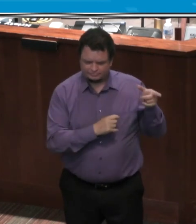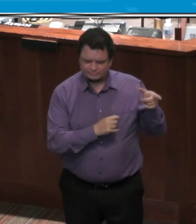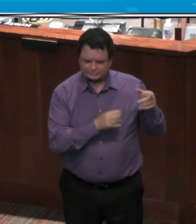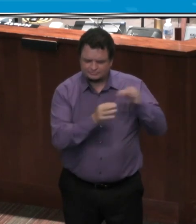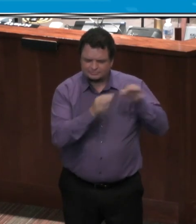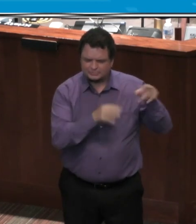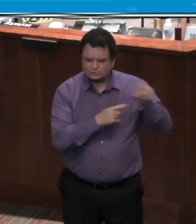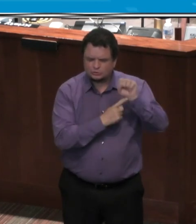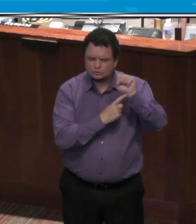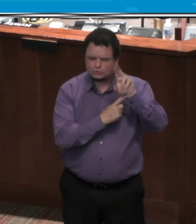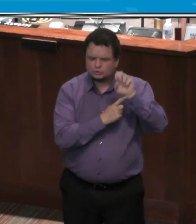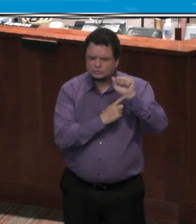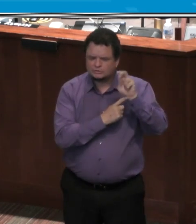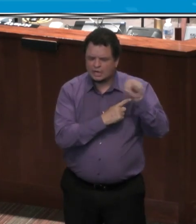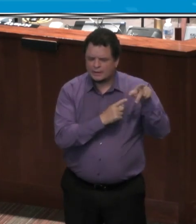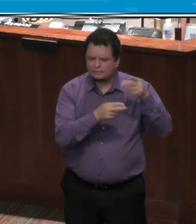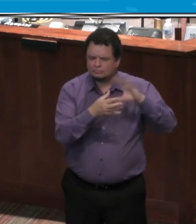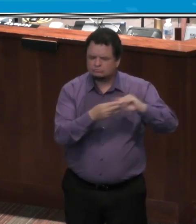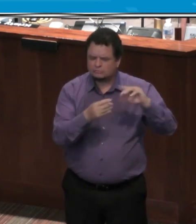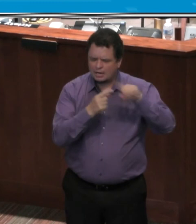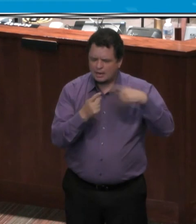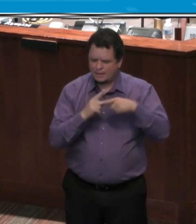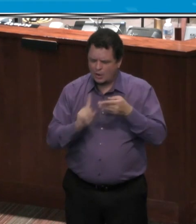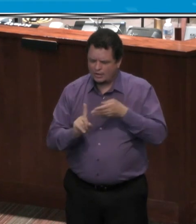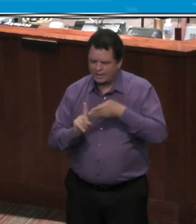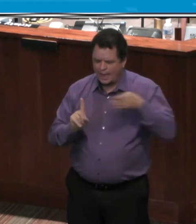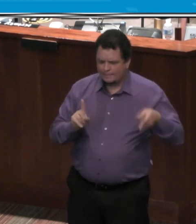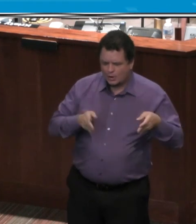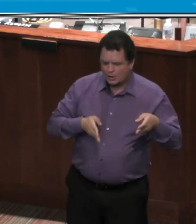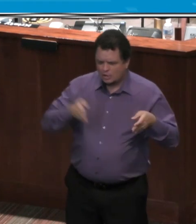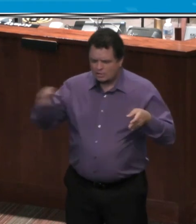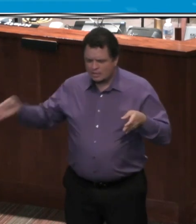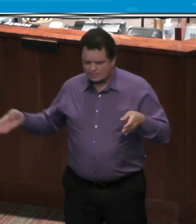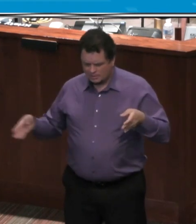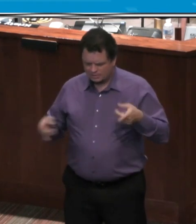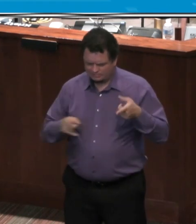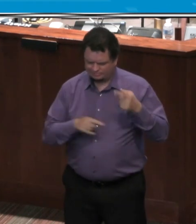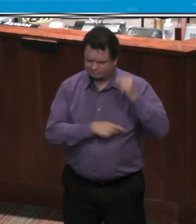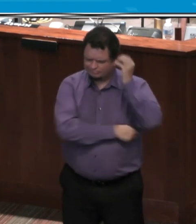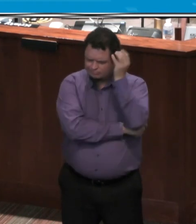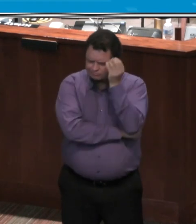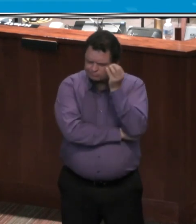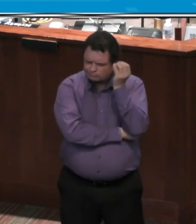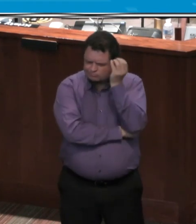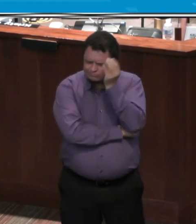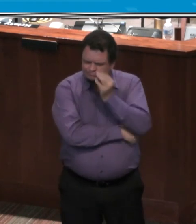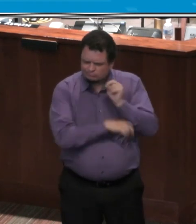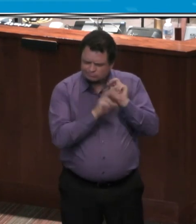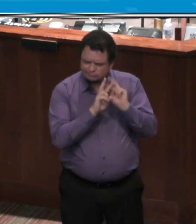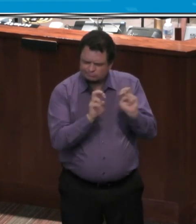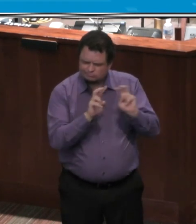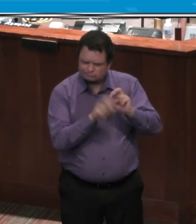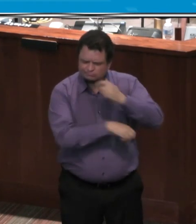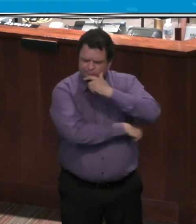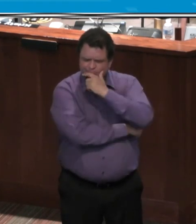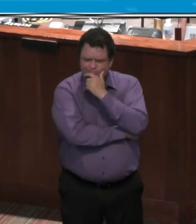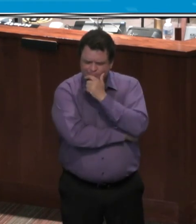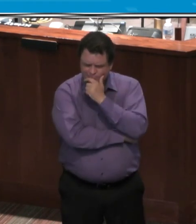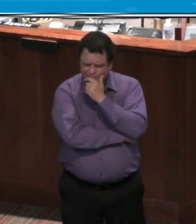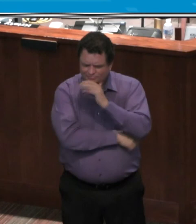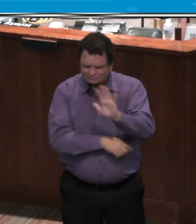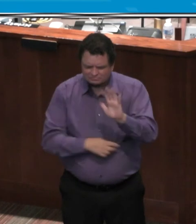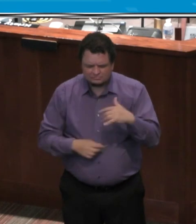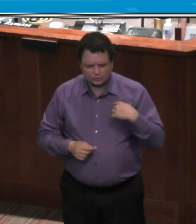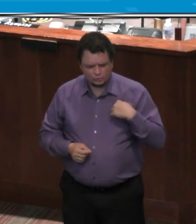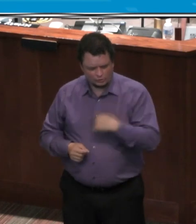I was looking through that just the other day. Are we already kind of ahead of the curve as far as having a mitigation and containment